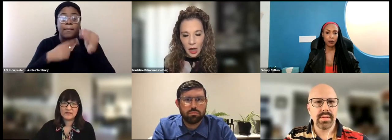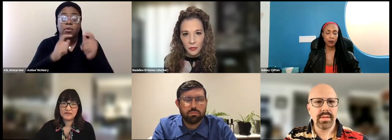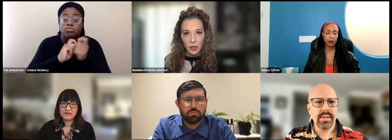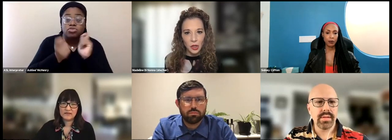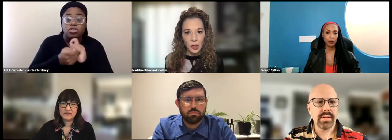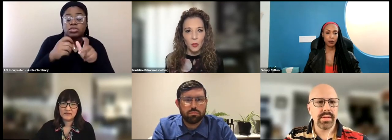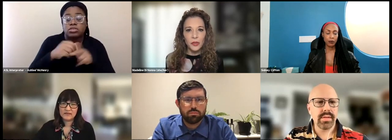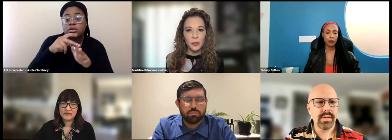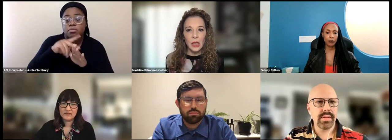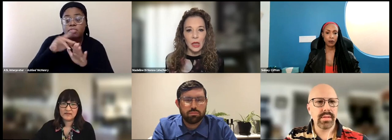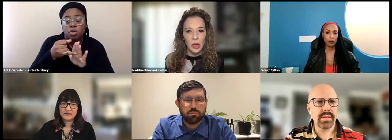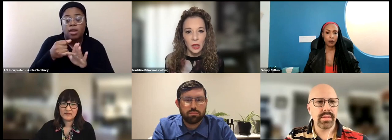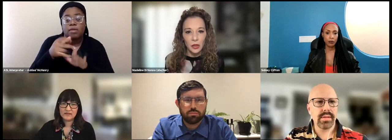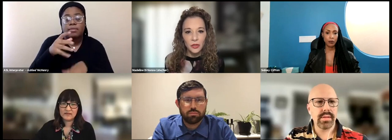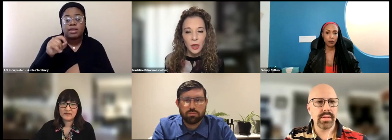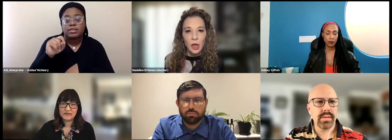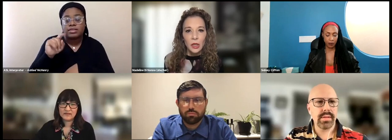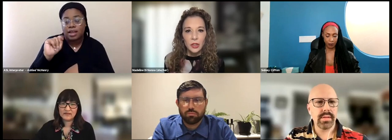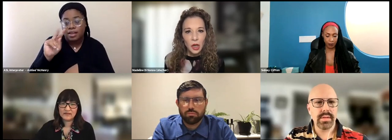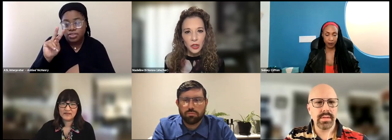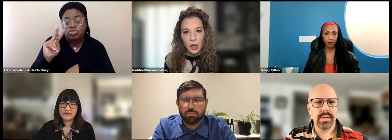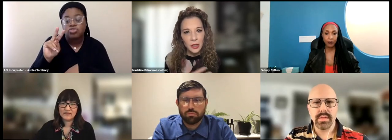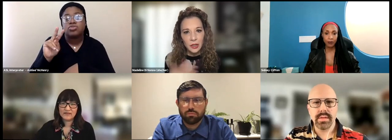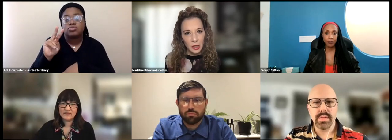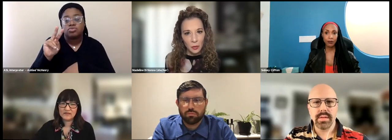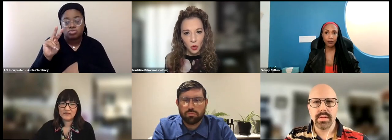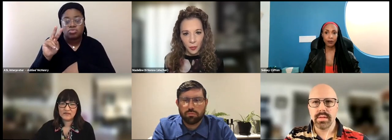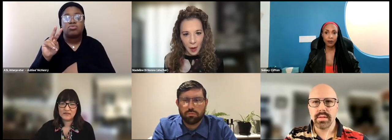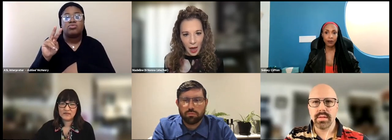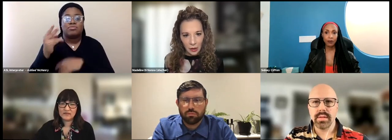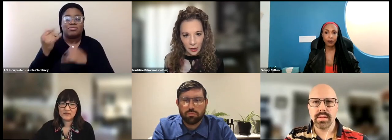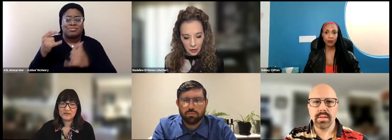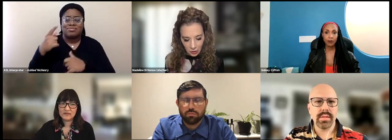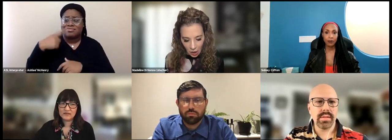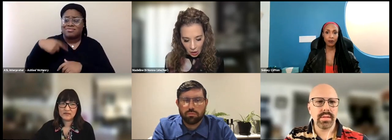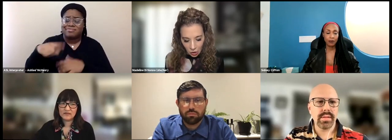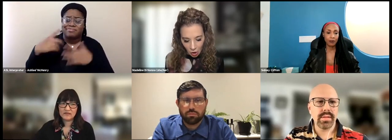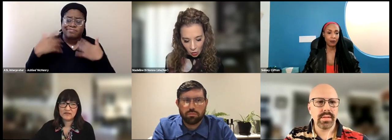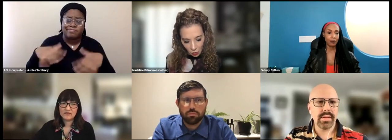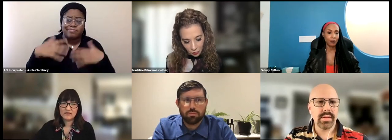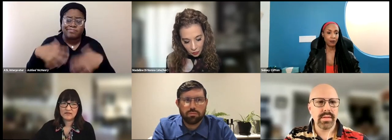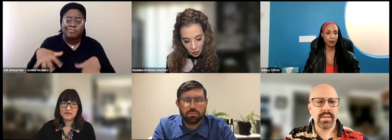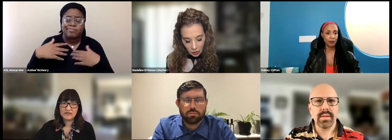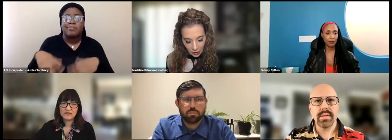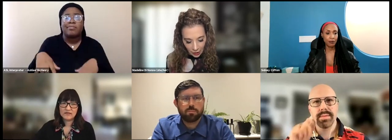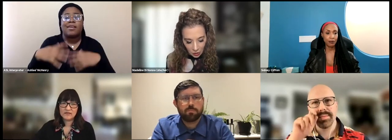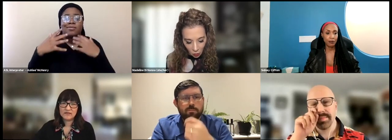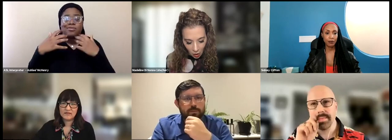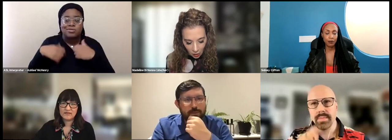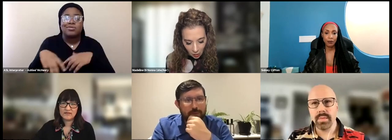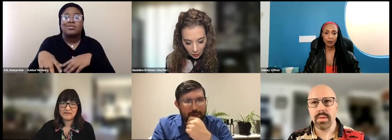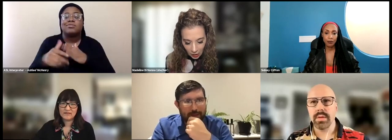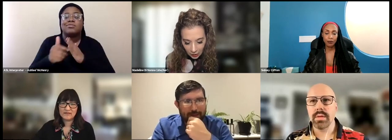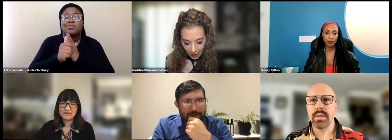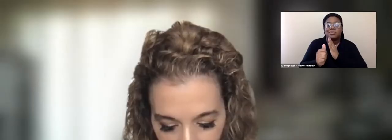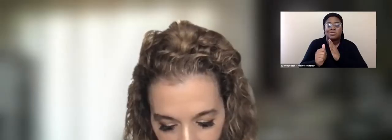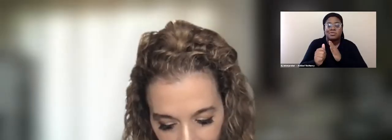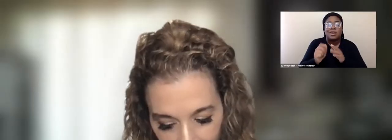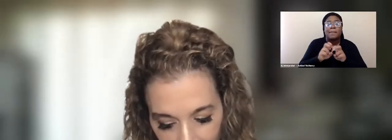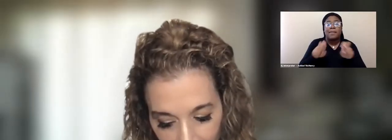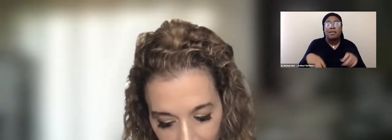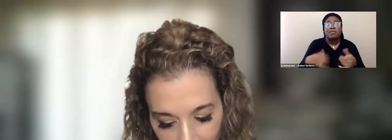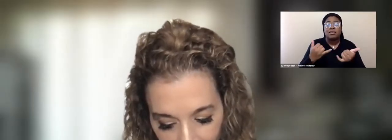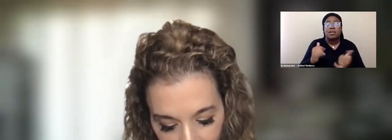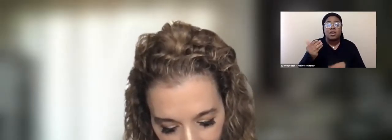know, in television. And with me is such an esteemed group of panelists. So first, I'd like to welcome